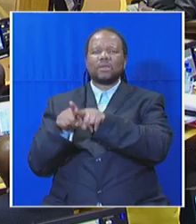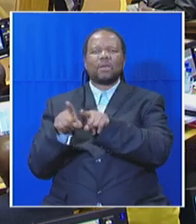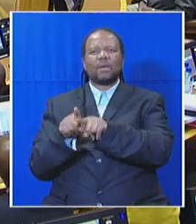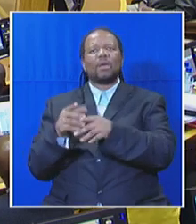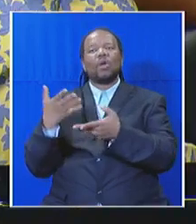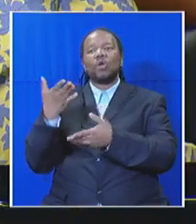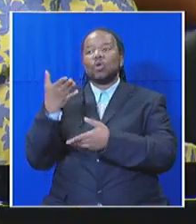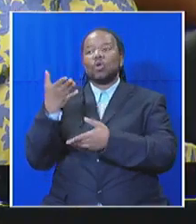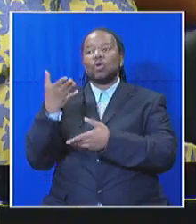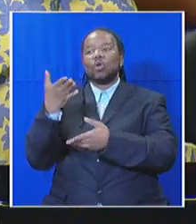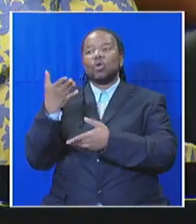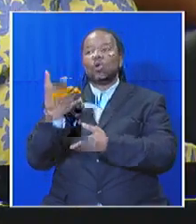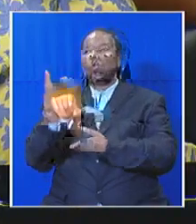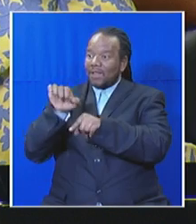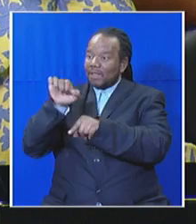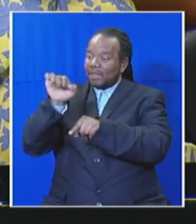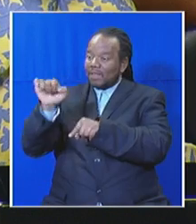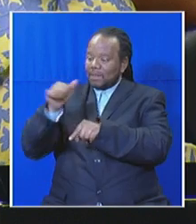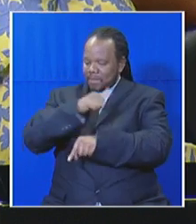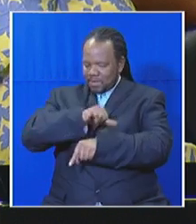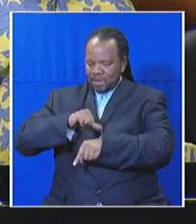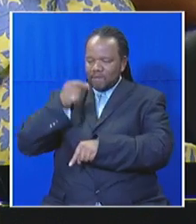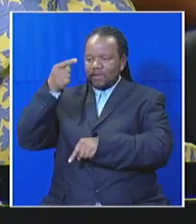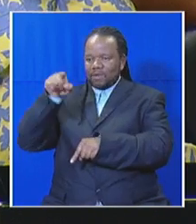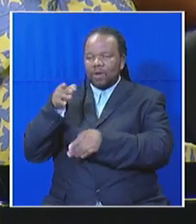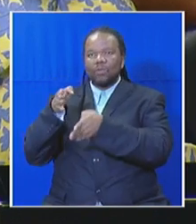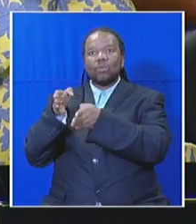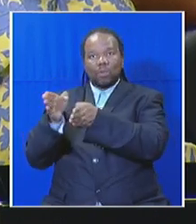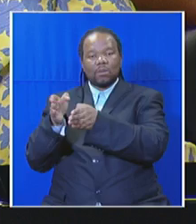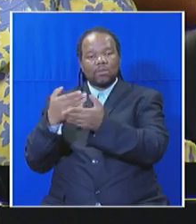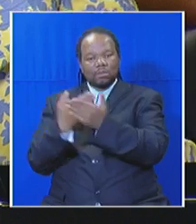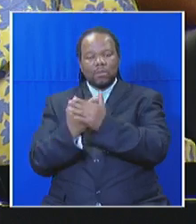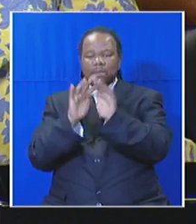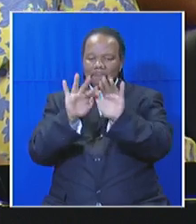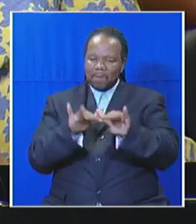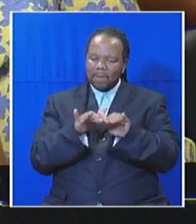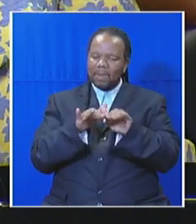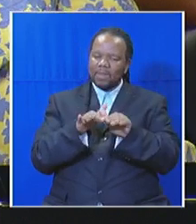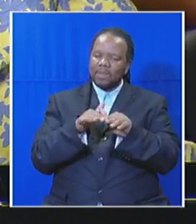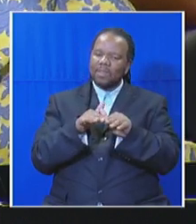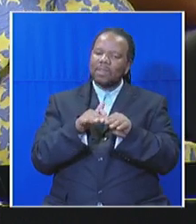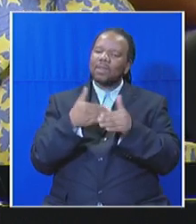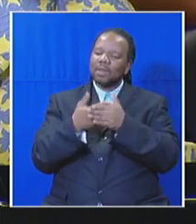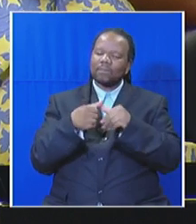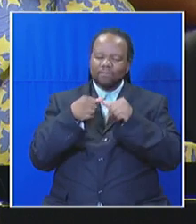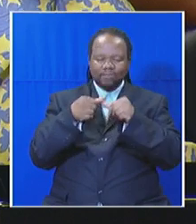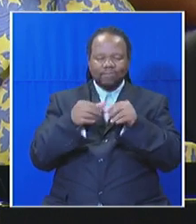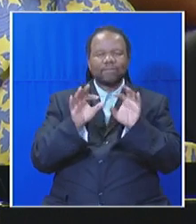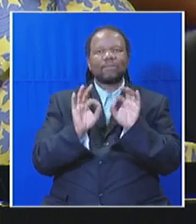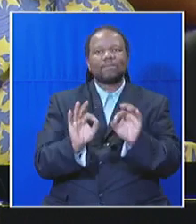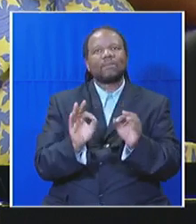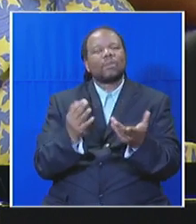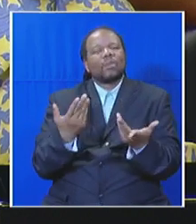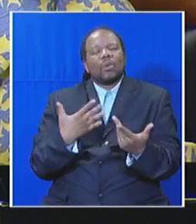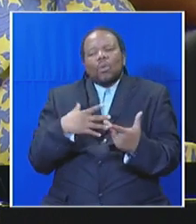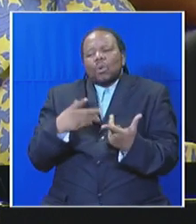of this in a house? manner that allows the House to proceed in an orderly fashion. We do want